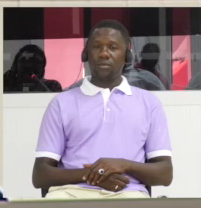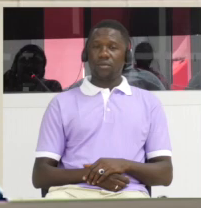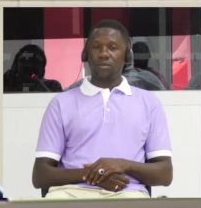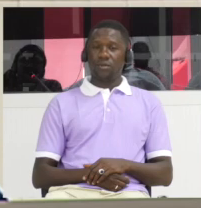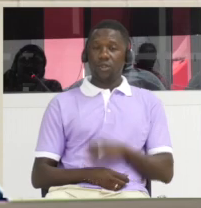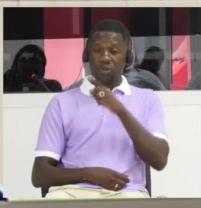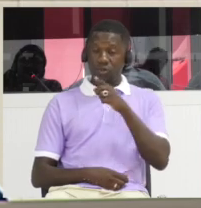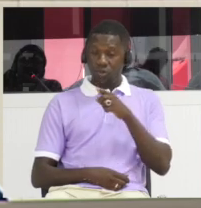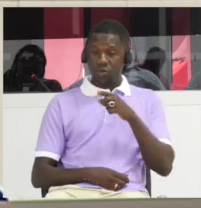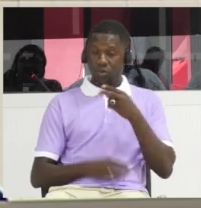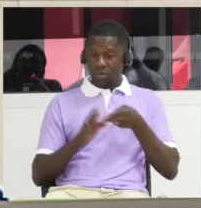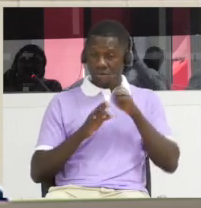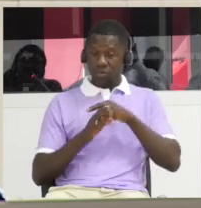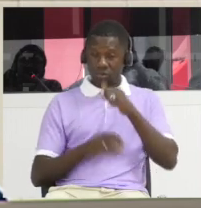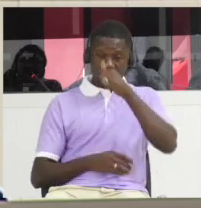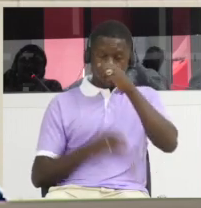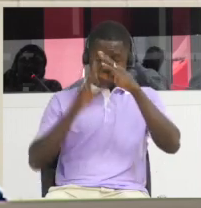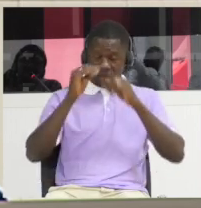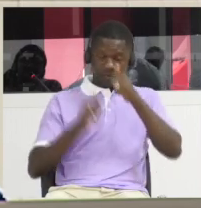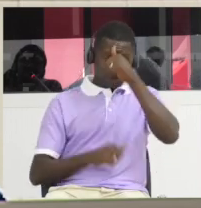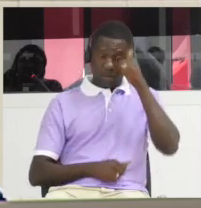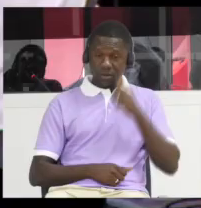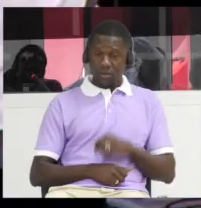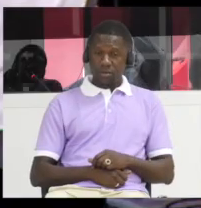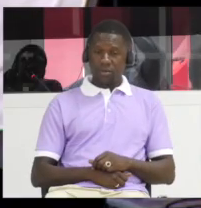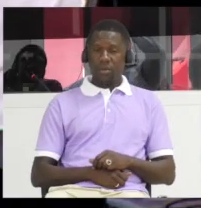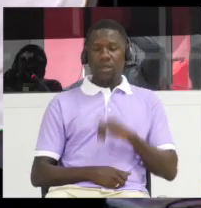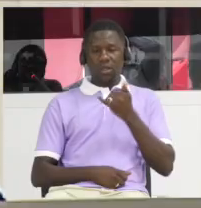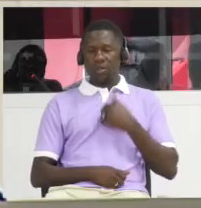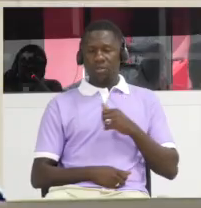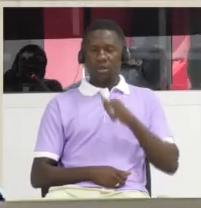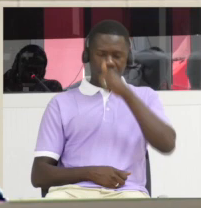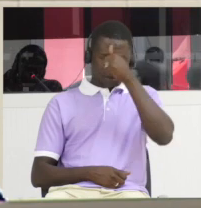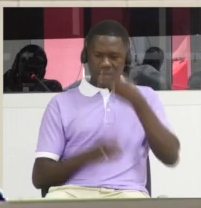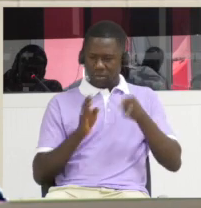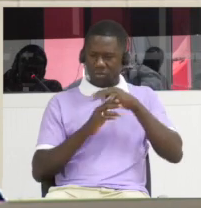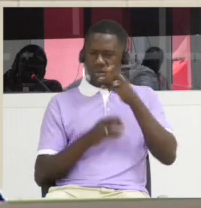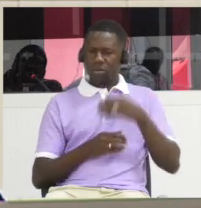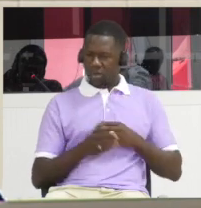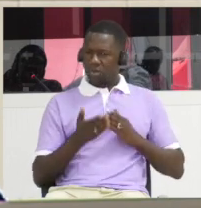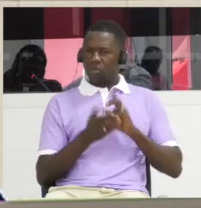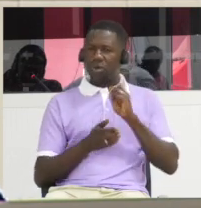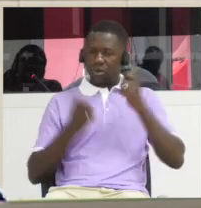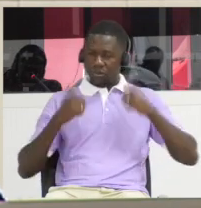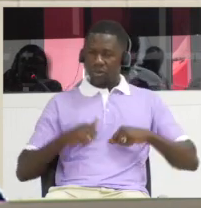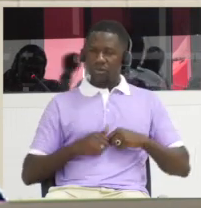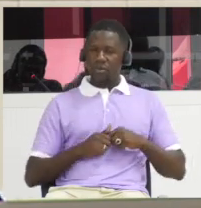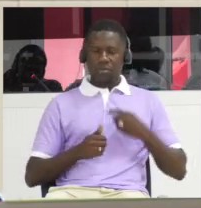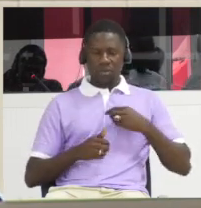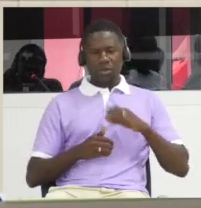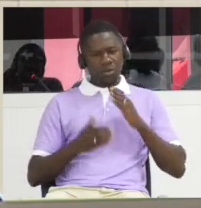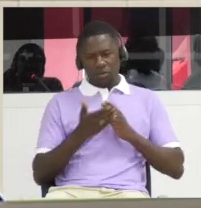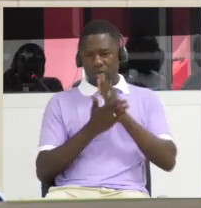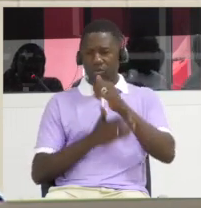Did you report the following Monday? Yeah, I reported. And what happened? I continued working as a civil servant